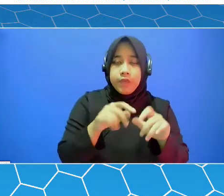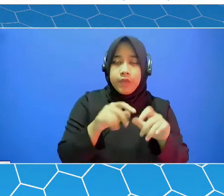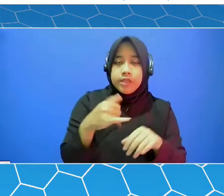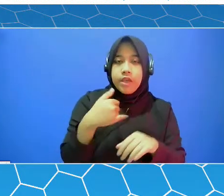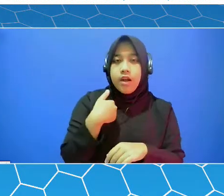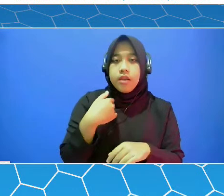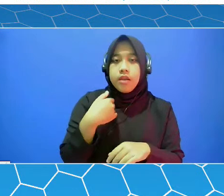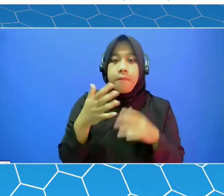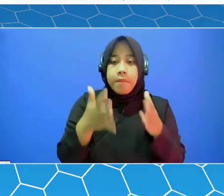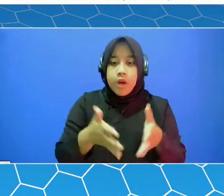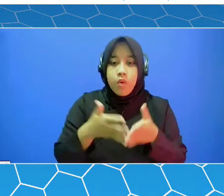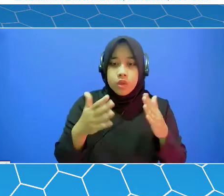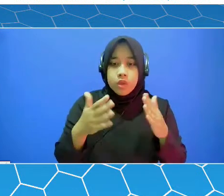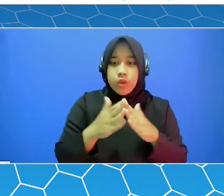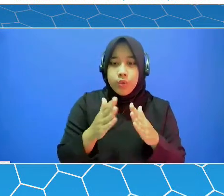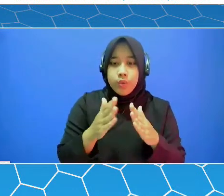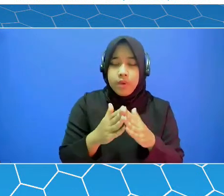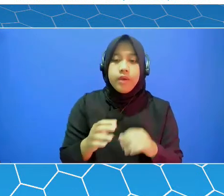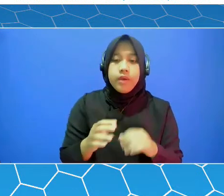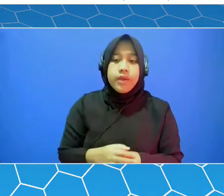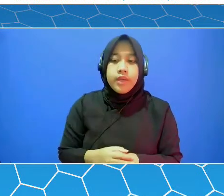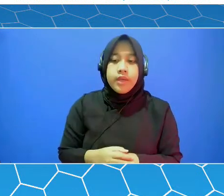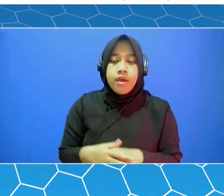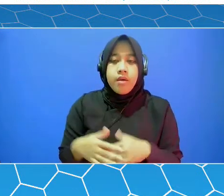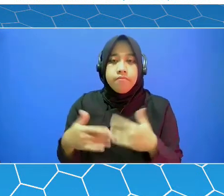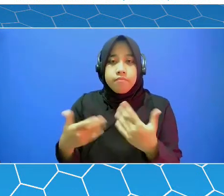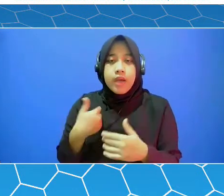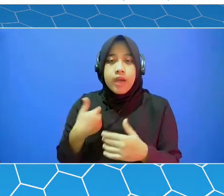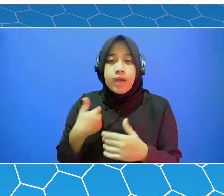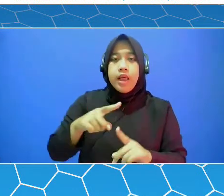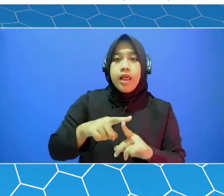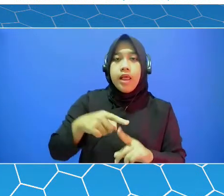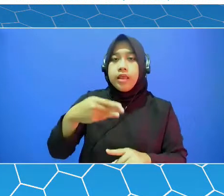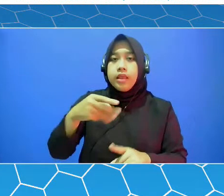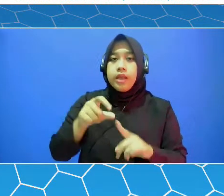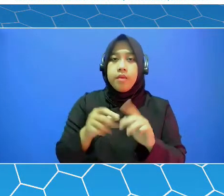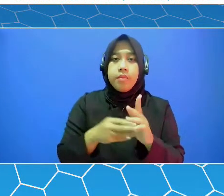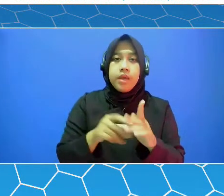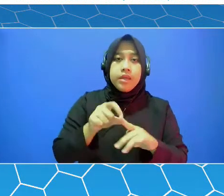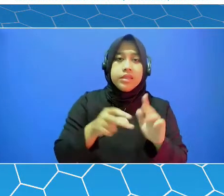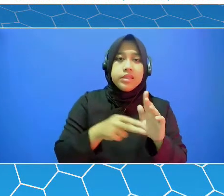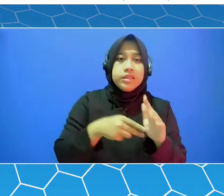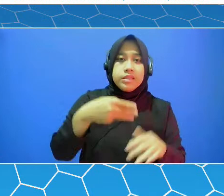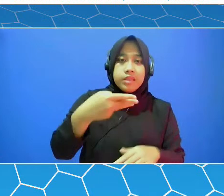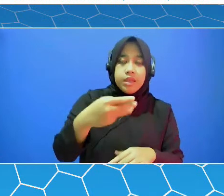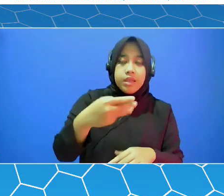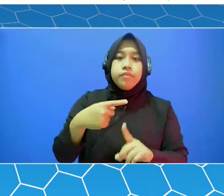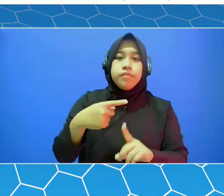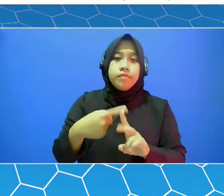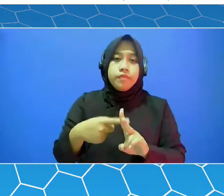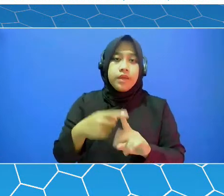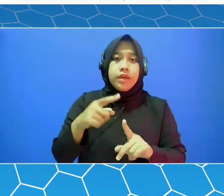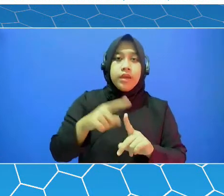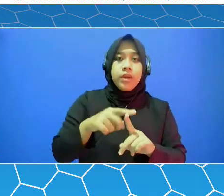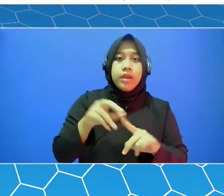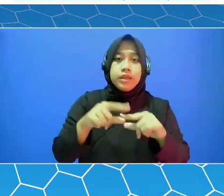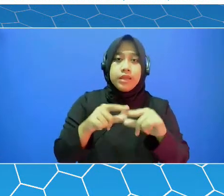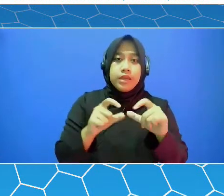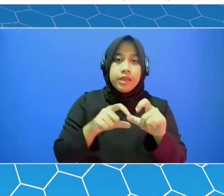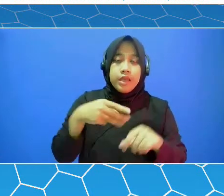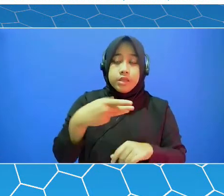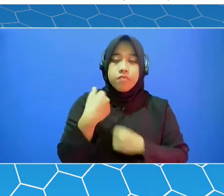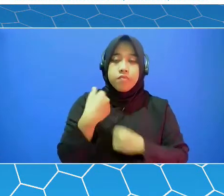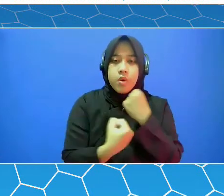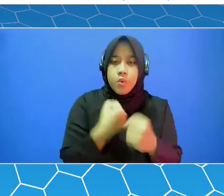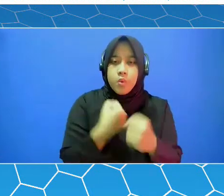clinical care, telemedicine, and triaging priorities. We do also make some efforts in public participation-based intervention